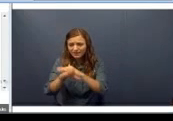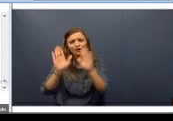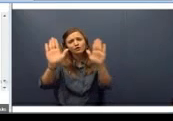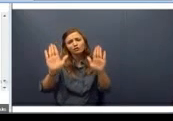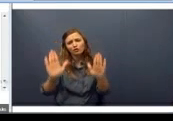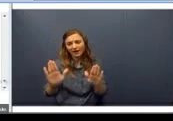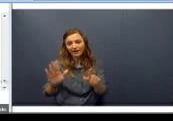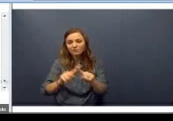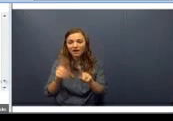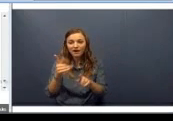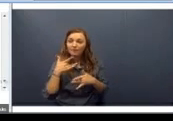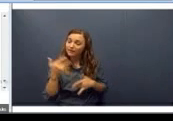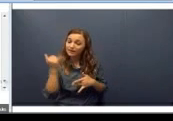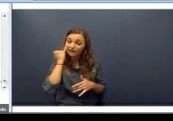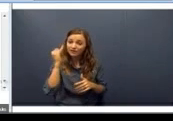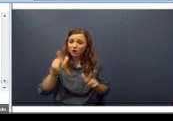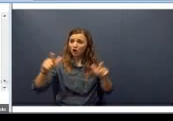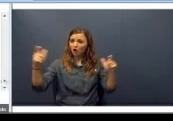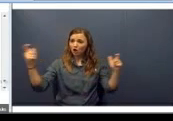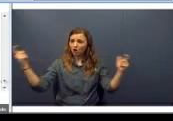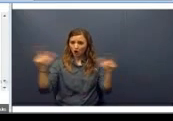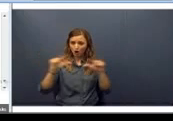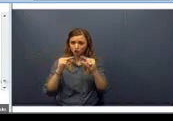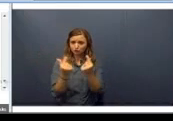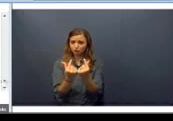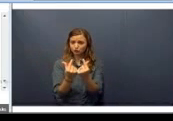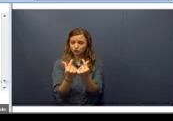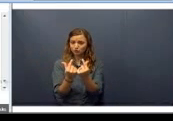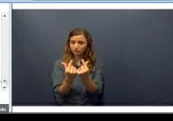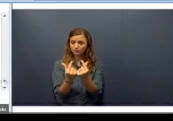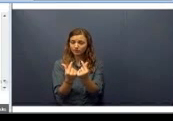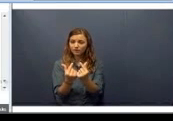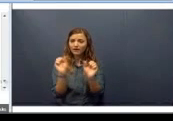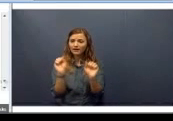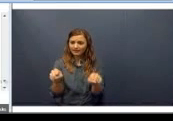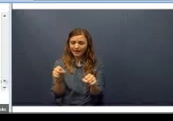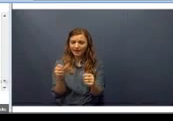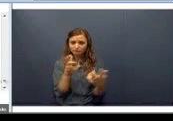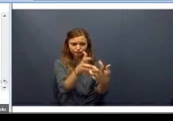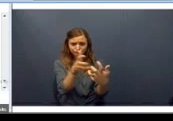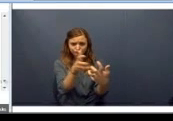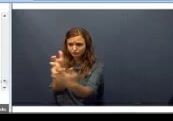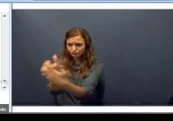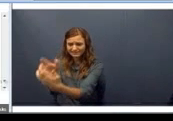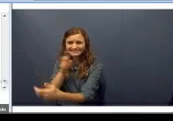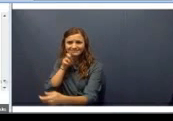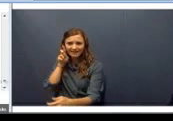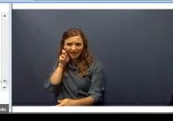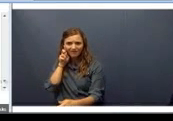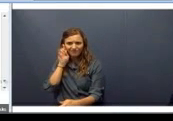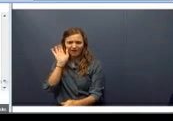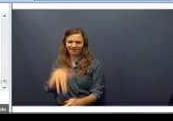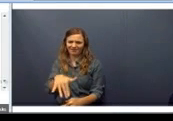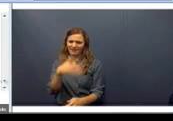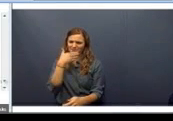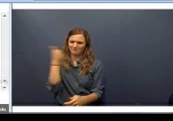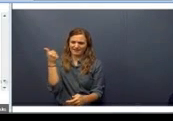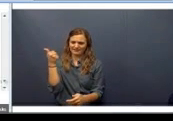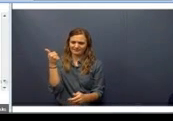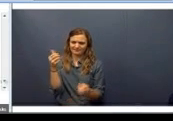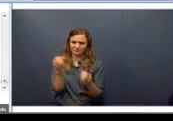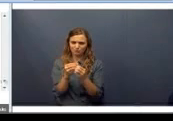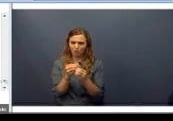accessible services is great. Oftentimes, if you have a large enough group and you're able to run something that's more tailor-made to a